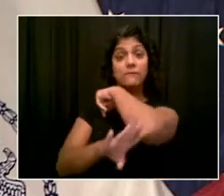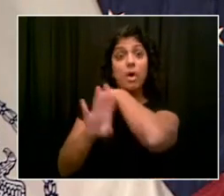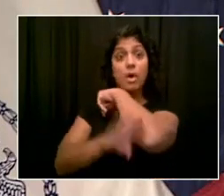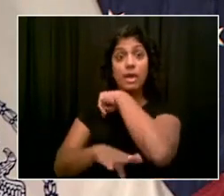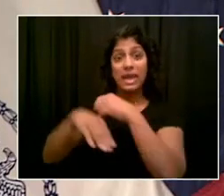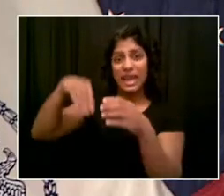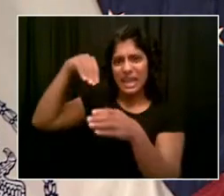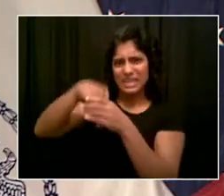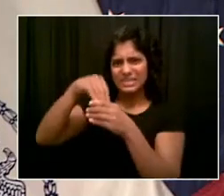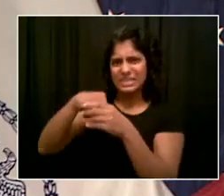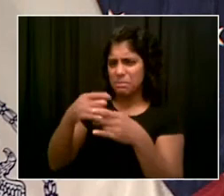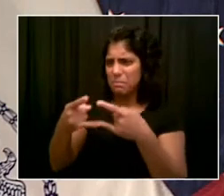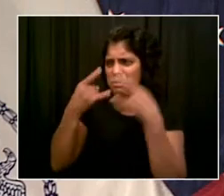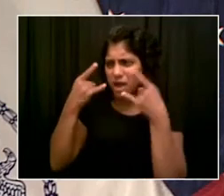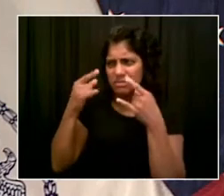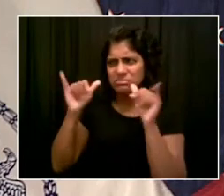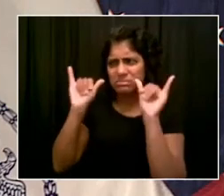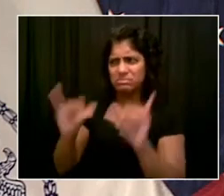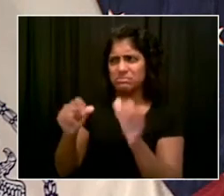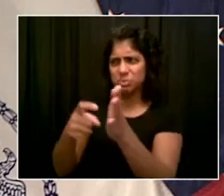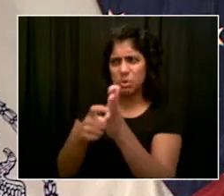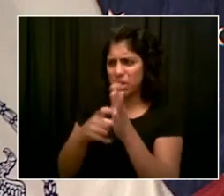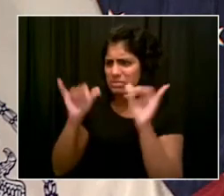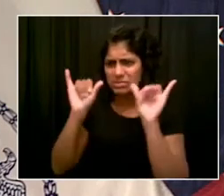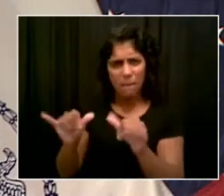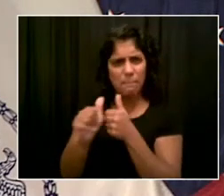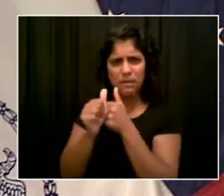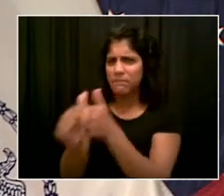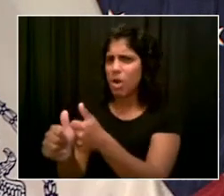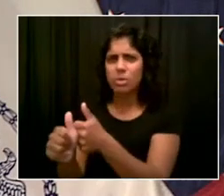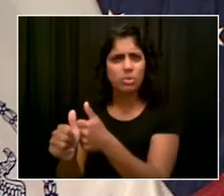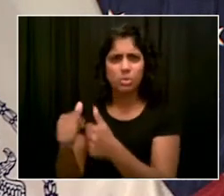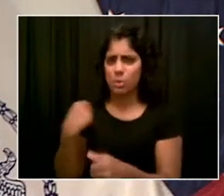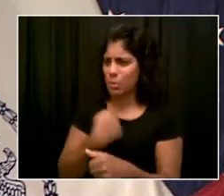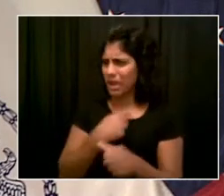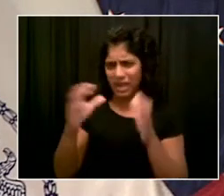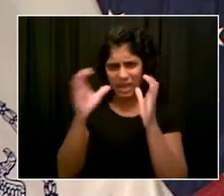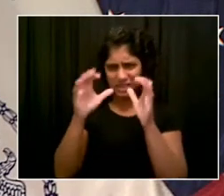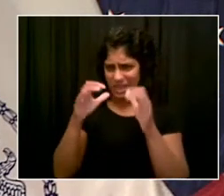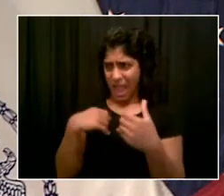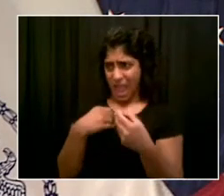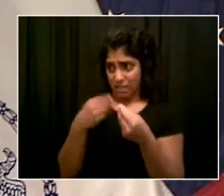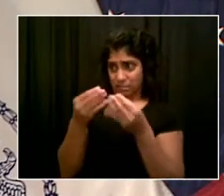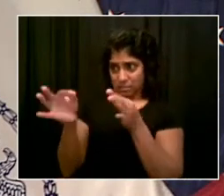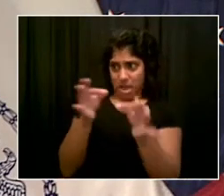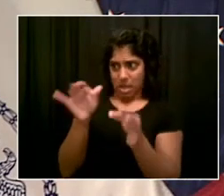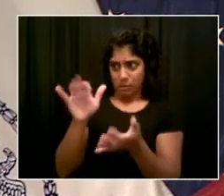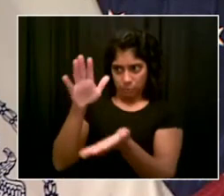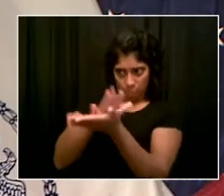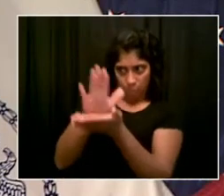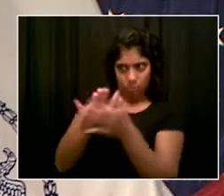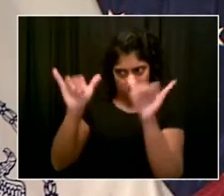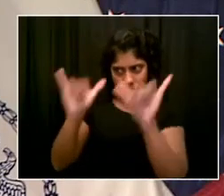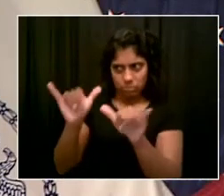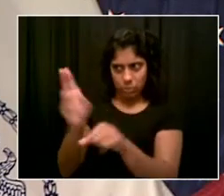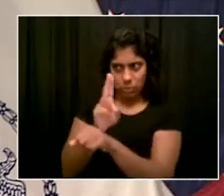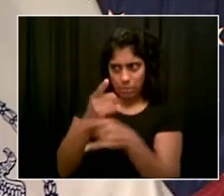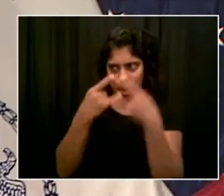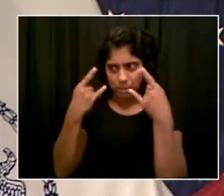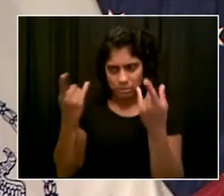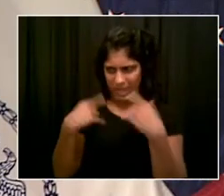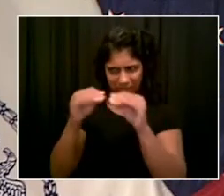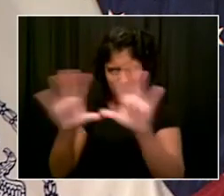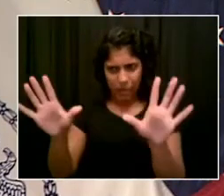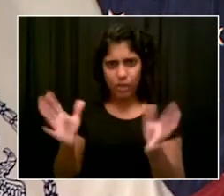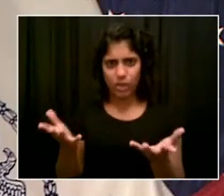day. As Dr. Choksi said, there is still going to be a focus on indoor settings where you